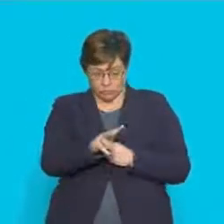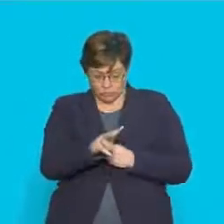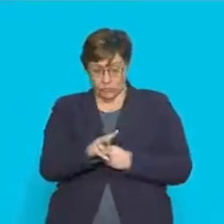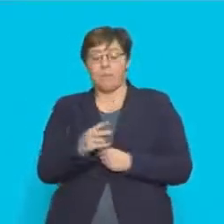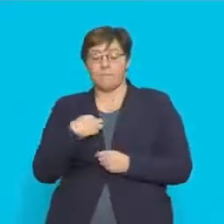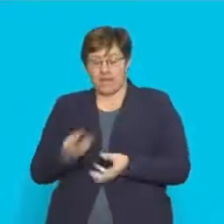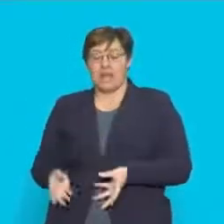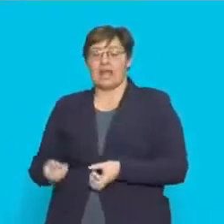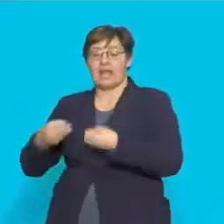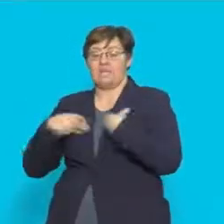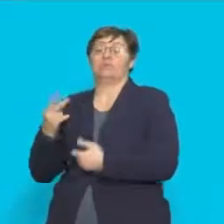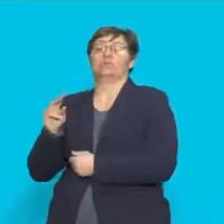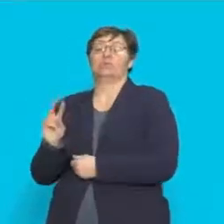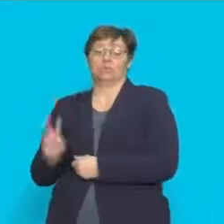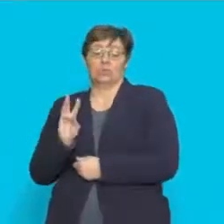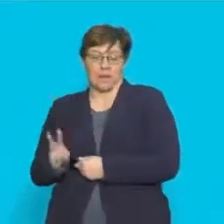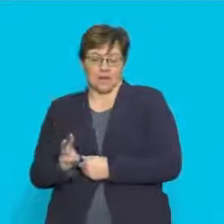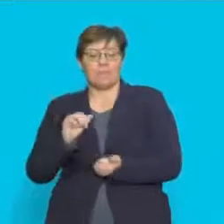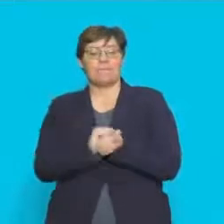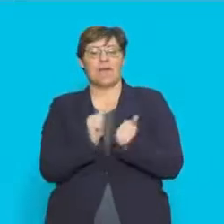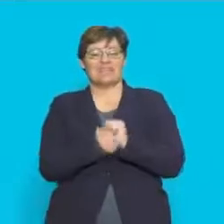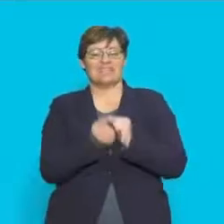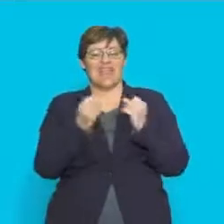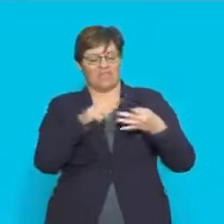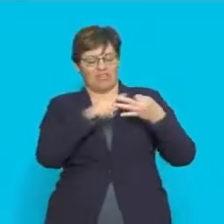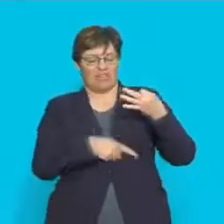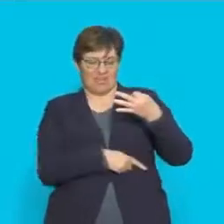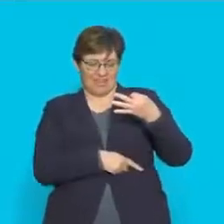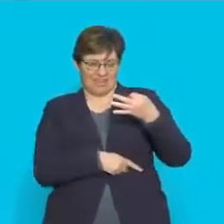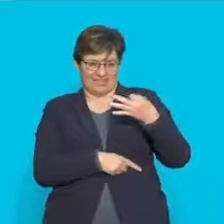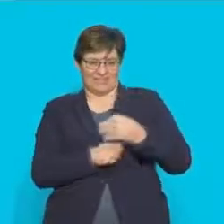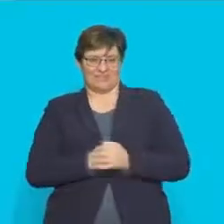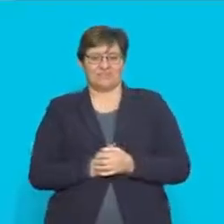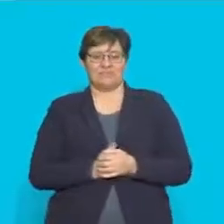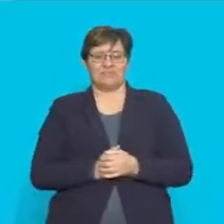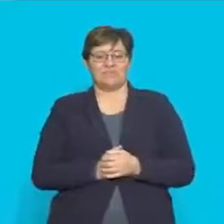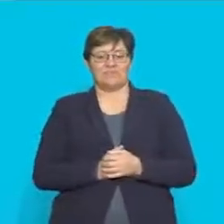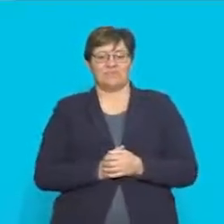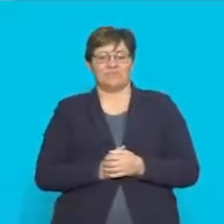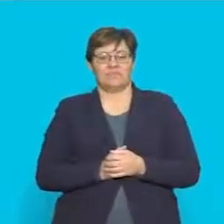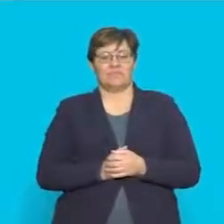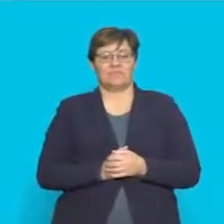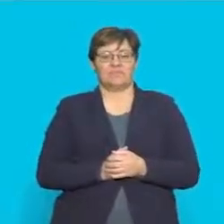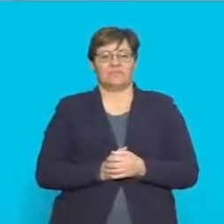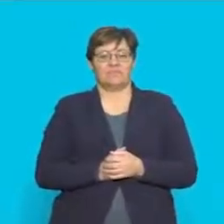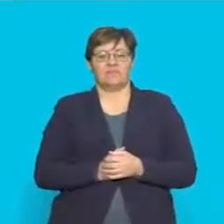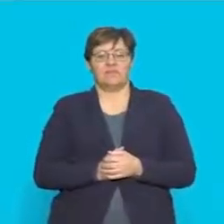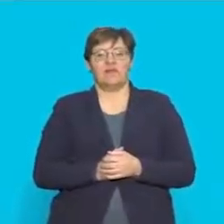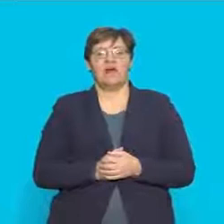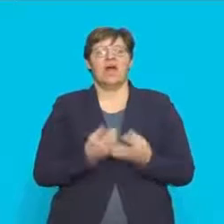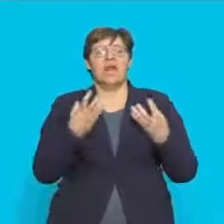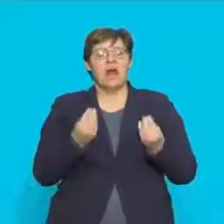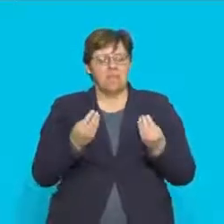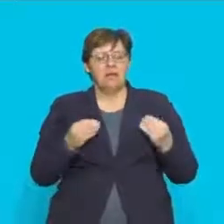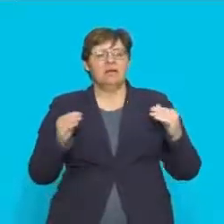when we say maths is made up of these 3 building blocks. Now, numbers with similar